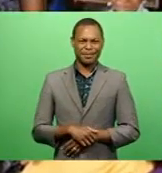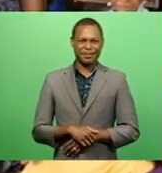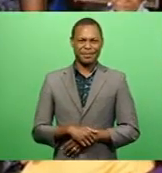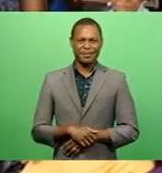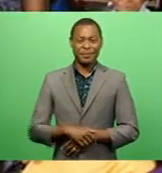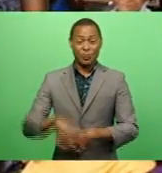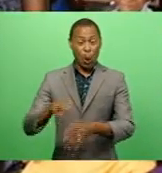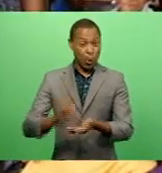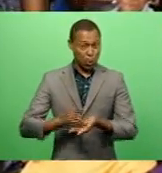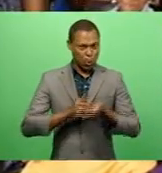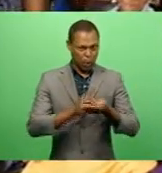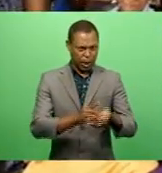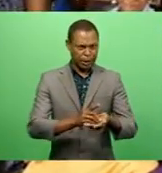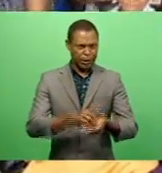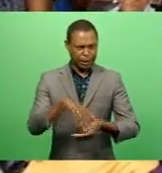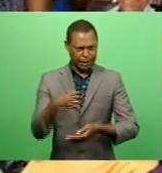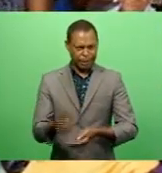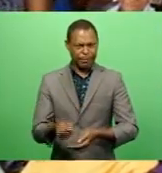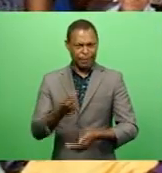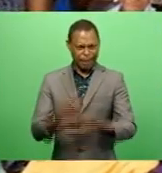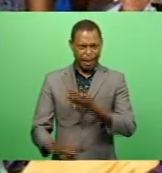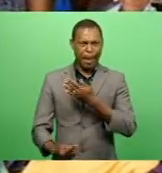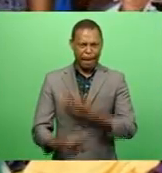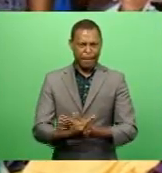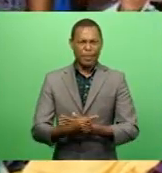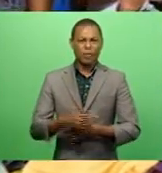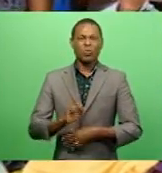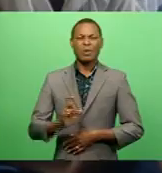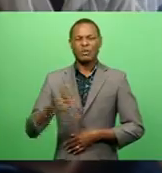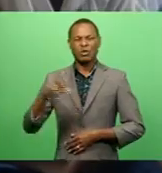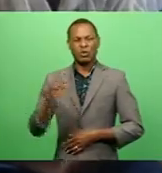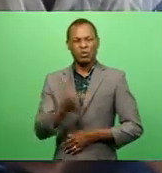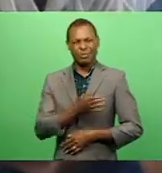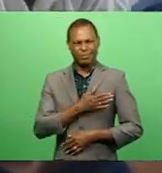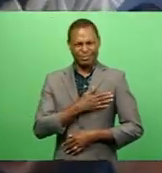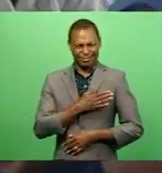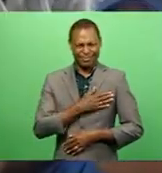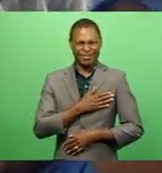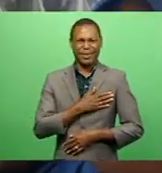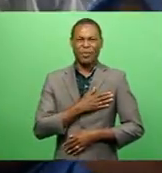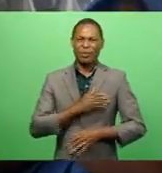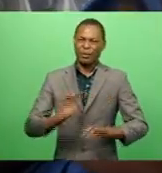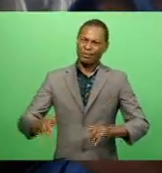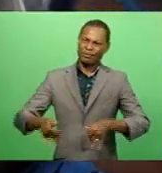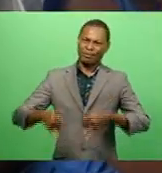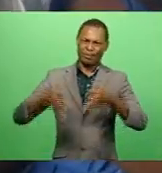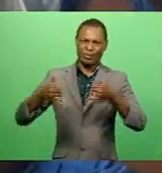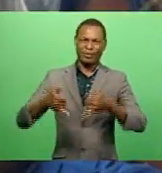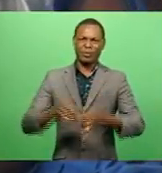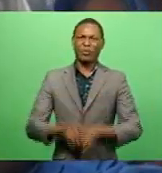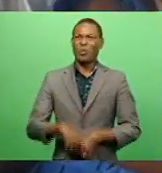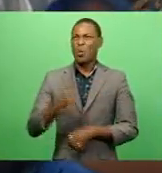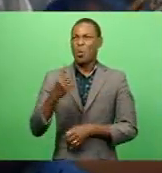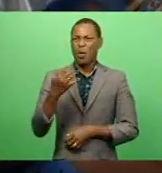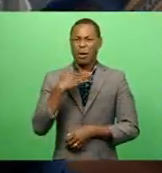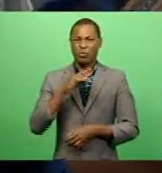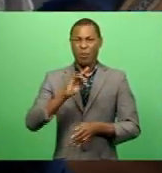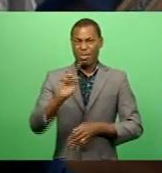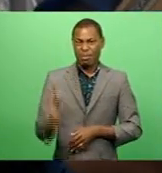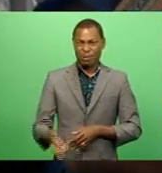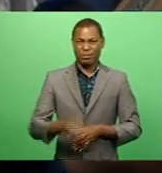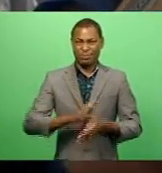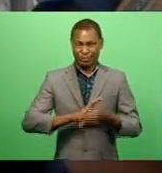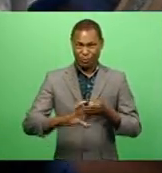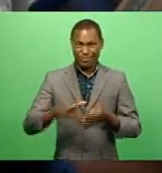made possible through the RFMF's charity drive at the 2020 Sukuna Bowl, in which almost $100,000 was raised, along